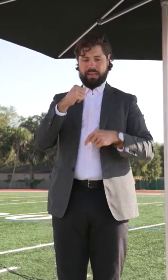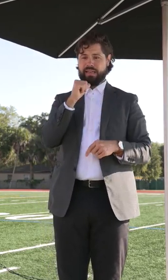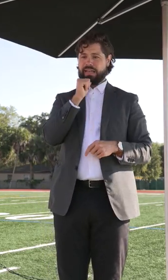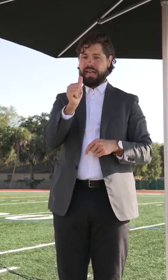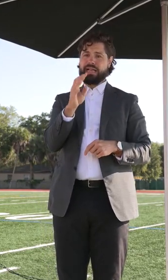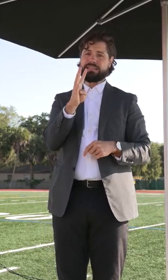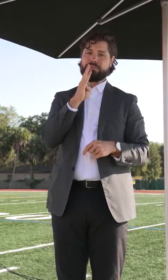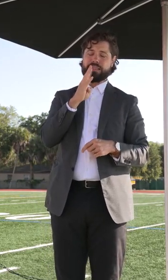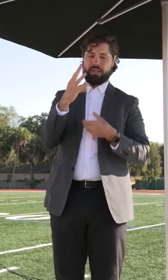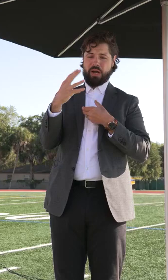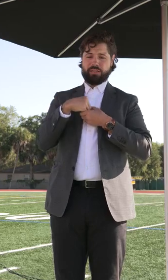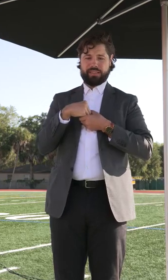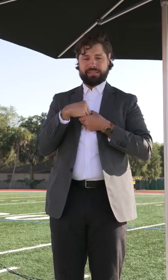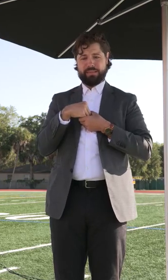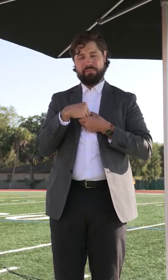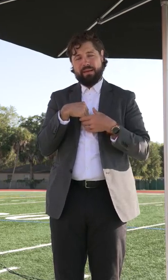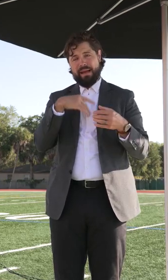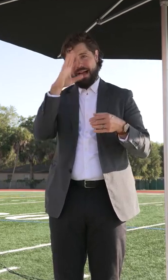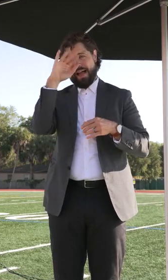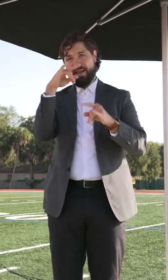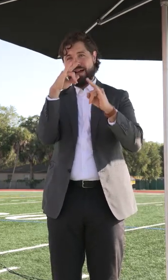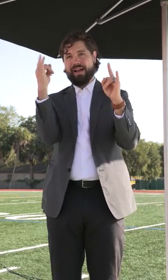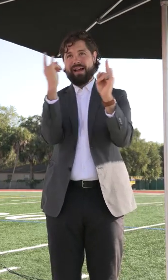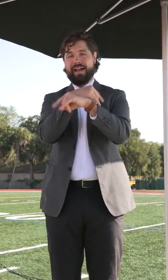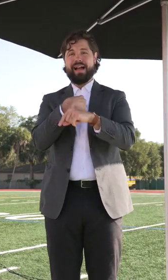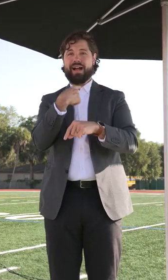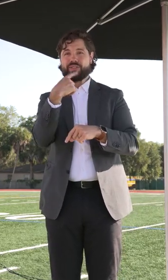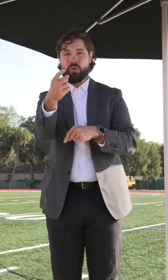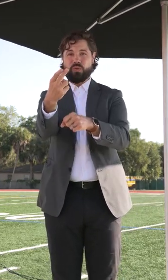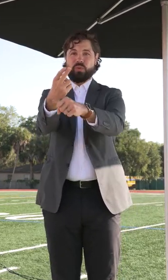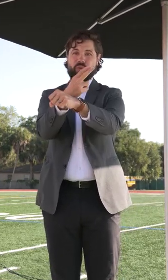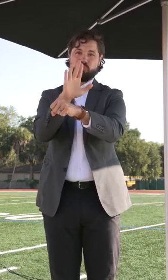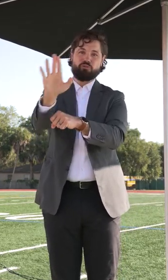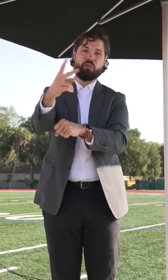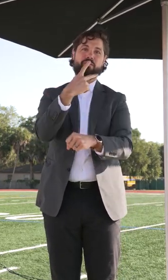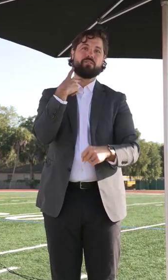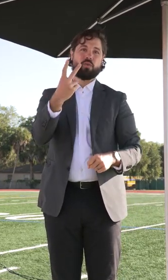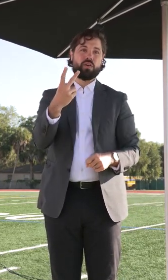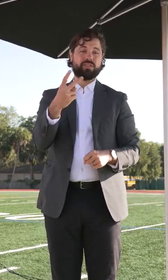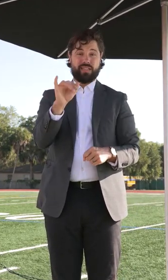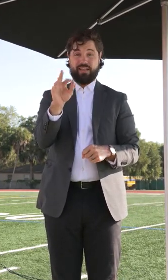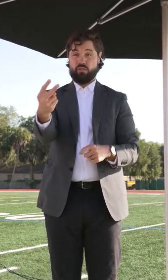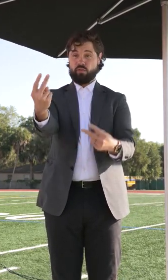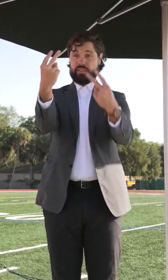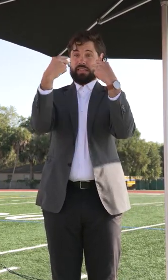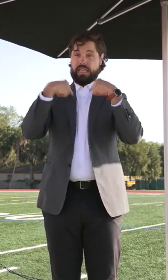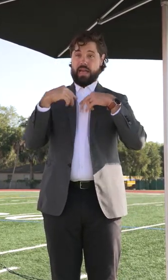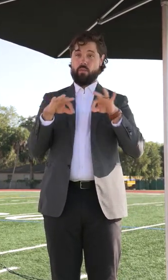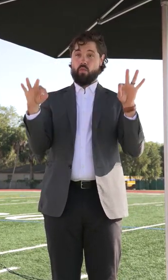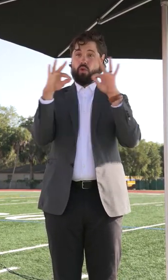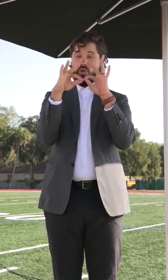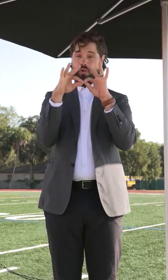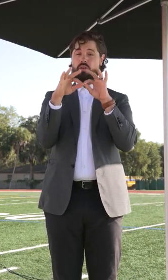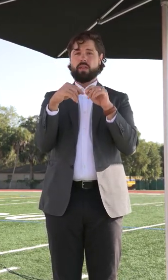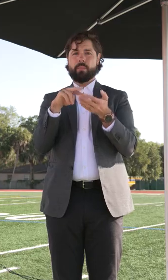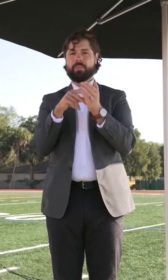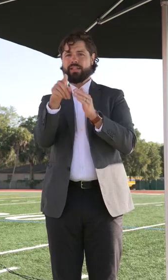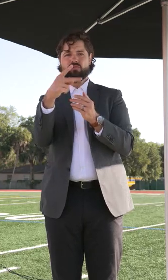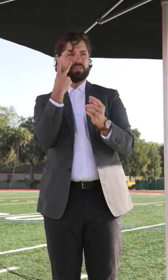you to use your voice is not lost on me. Because if you can see the worth in me, then you can see the worth in everyone you